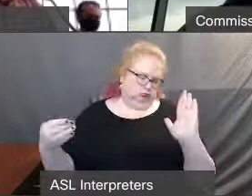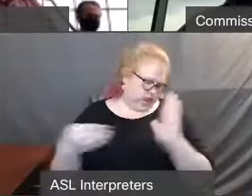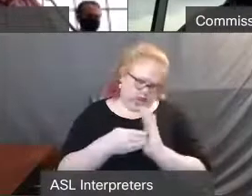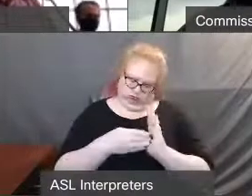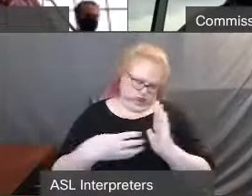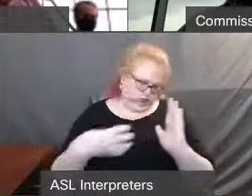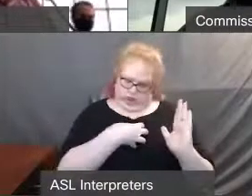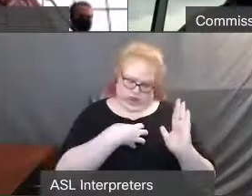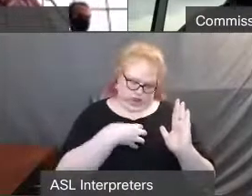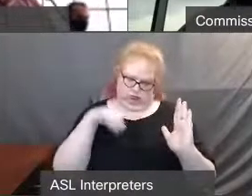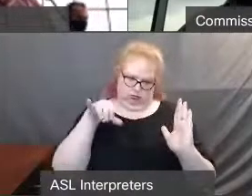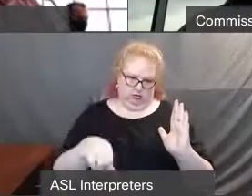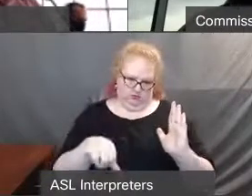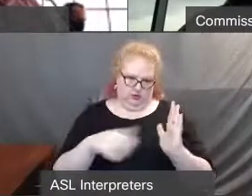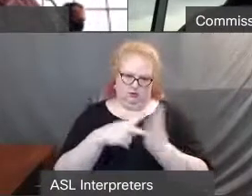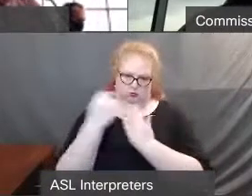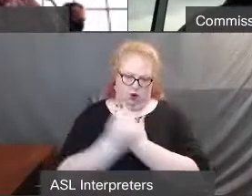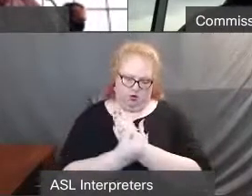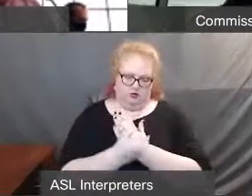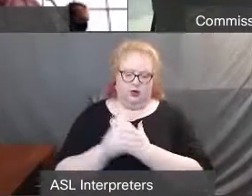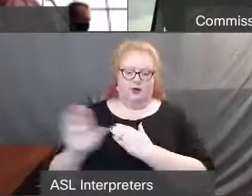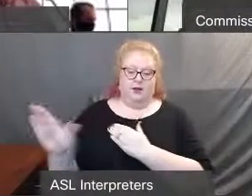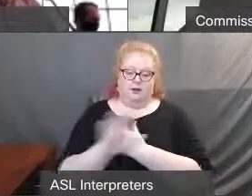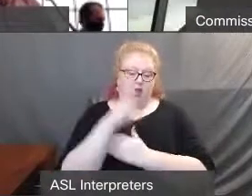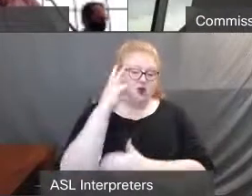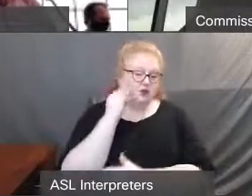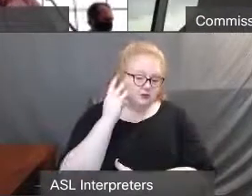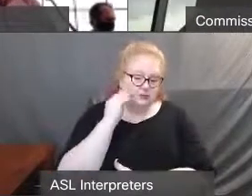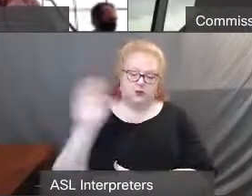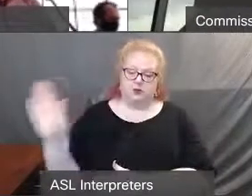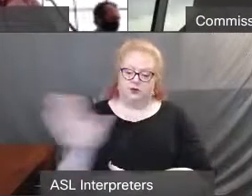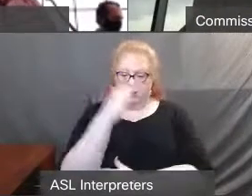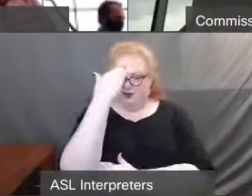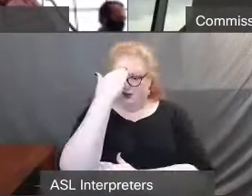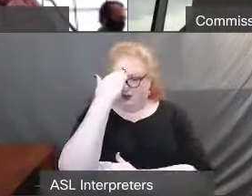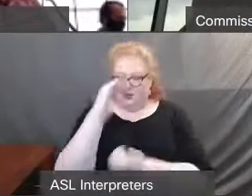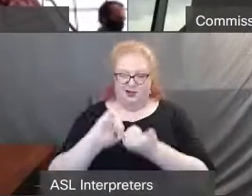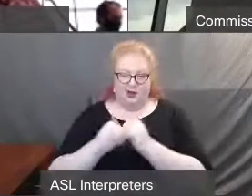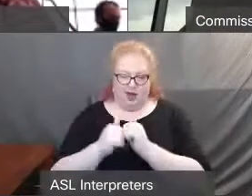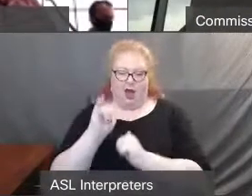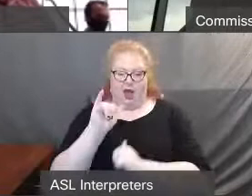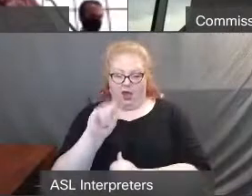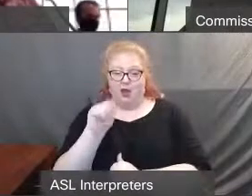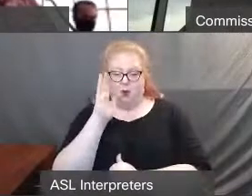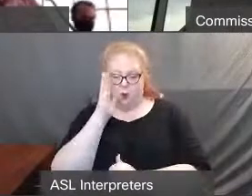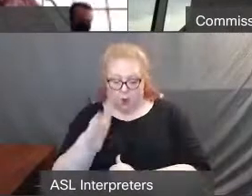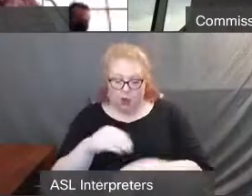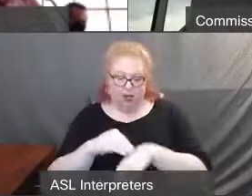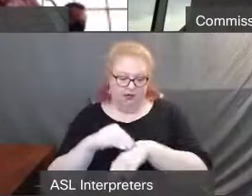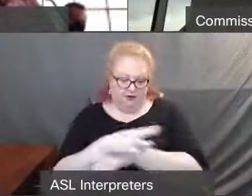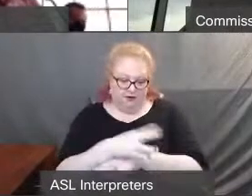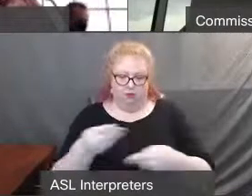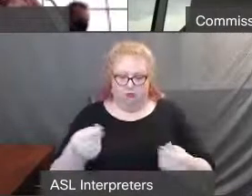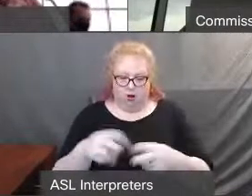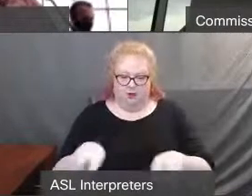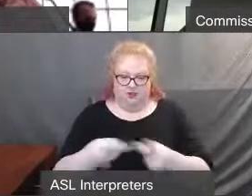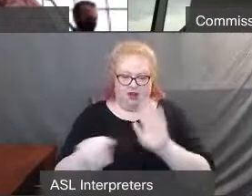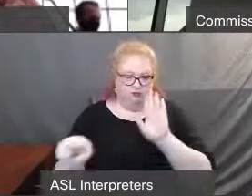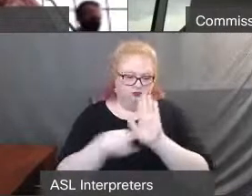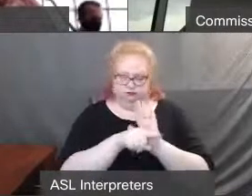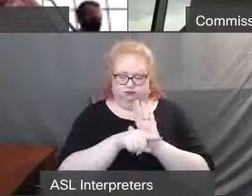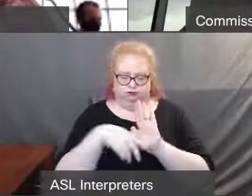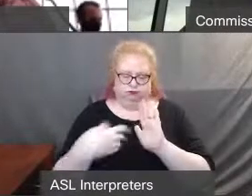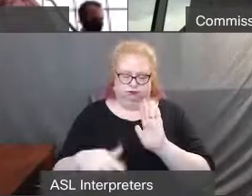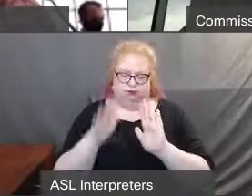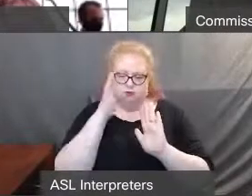I think with their experience and their knowledge about how it will adversely affect the property values immediately adjacent